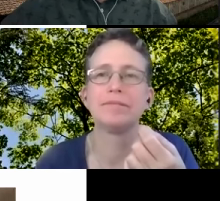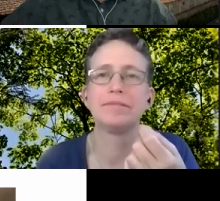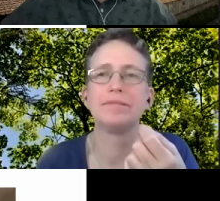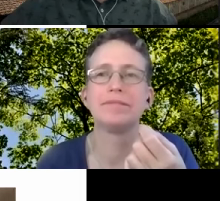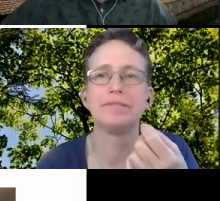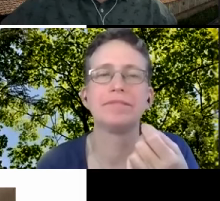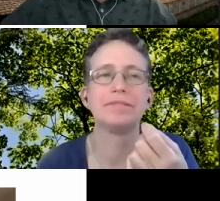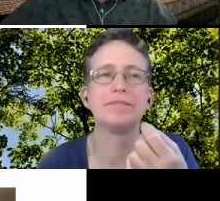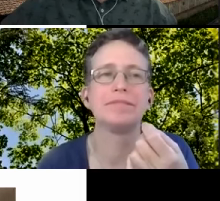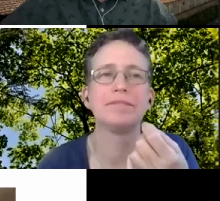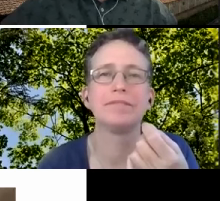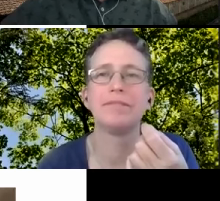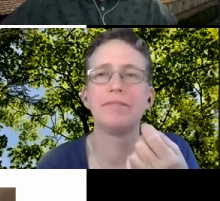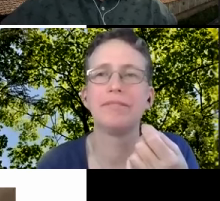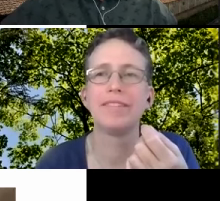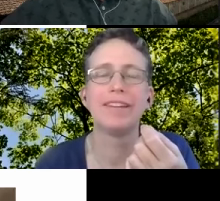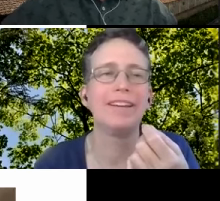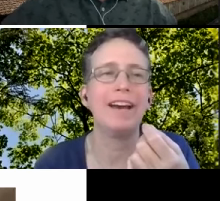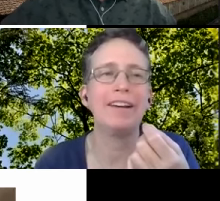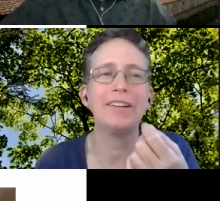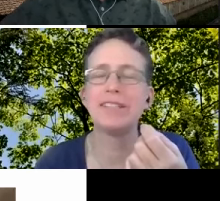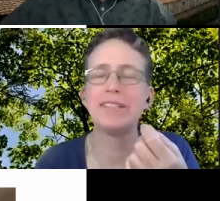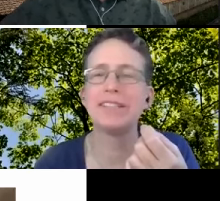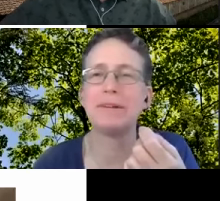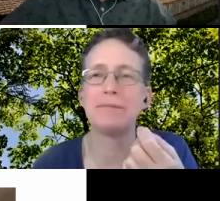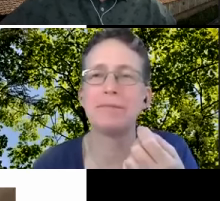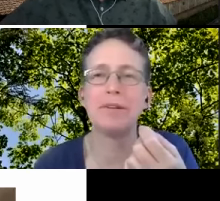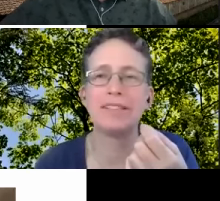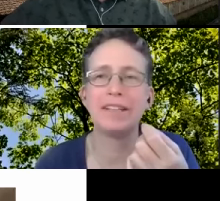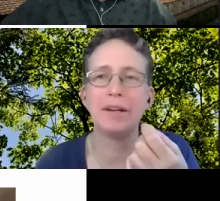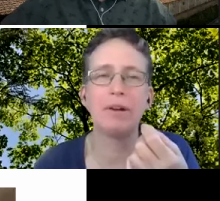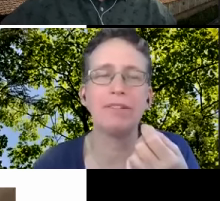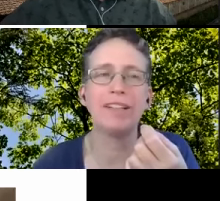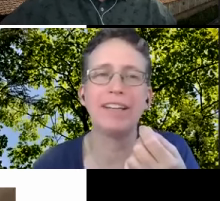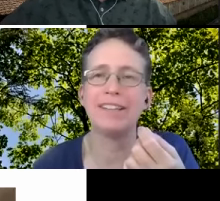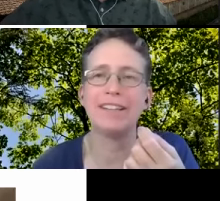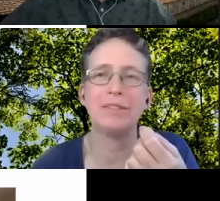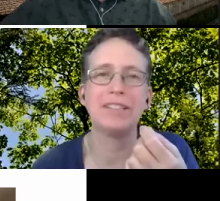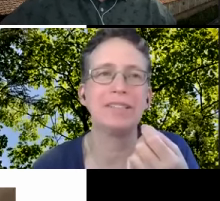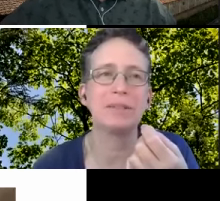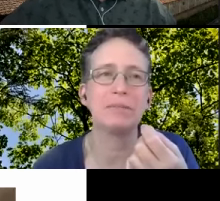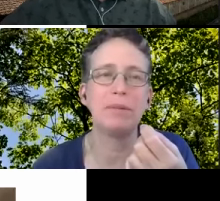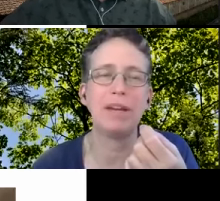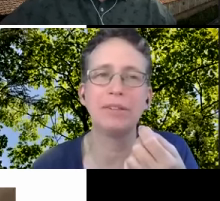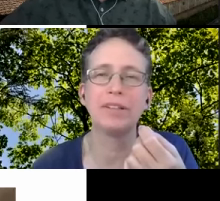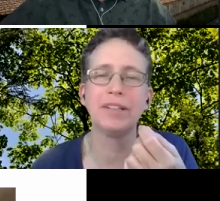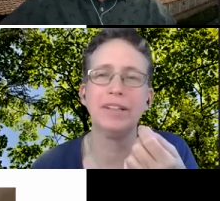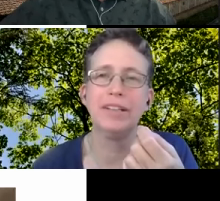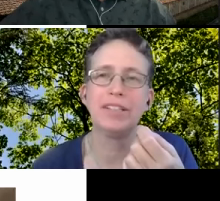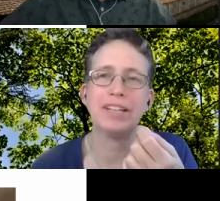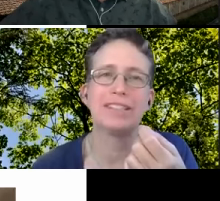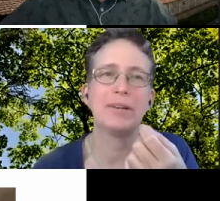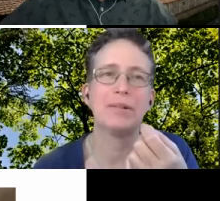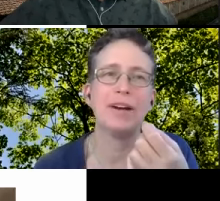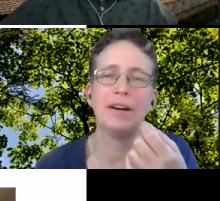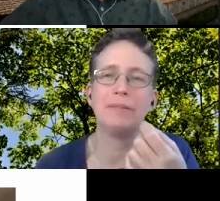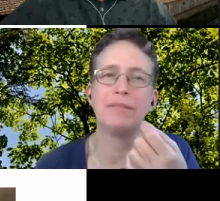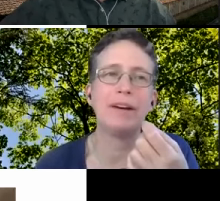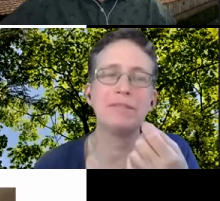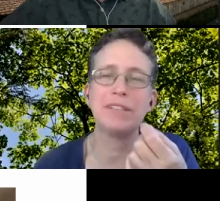to evolutionary change. Yeah, I couldn't resist. Throw this in here before I really get into evolution. These are some more behavioral changes.